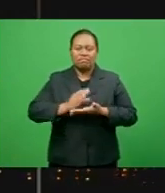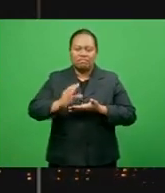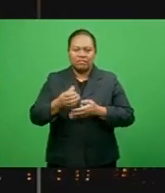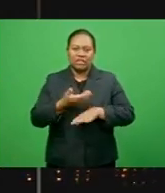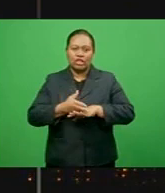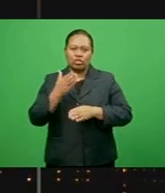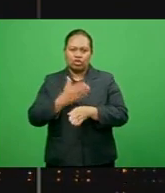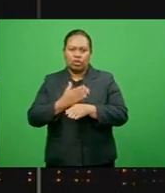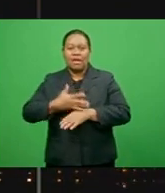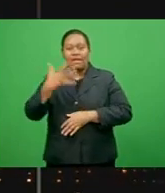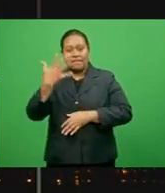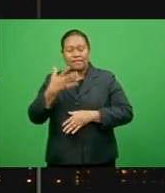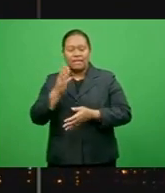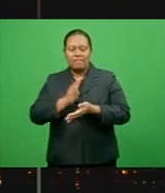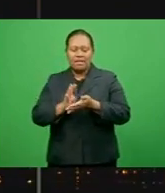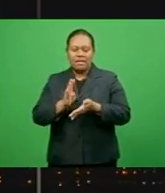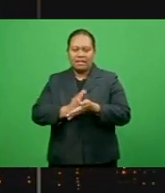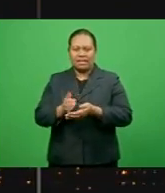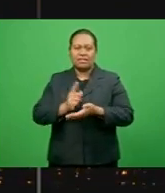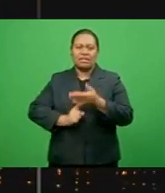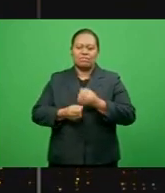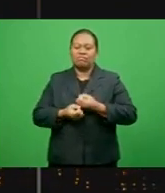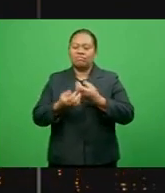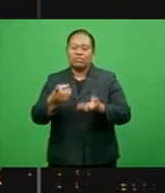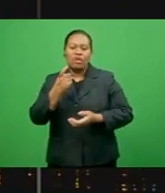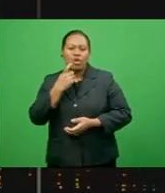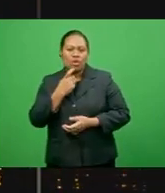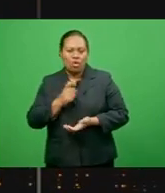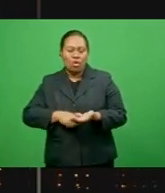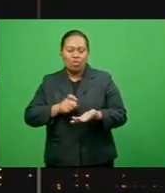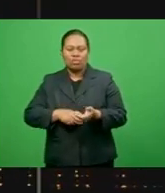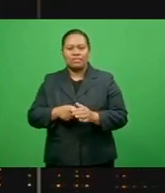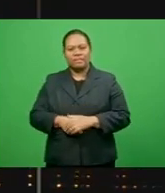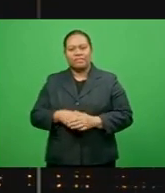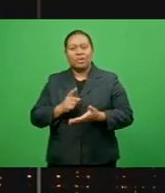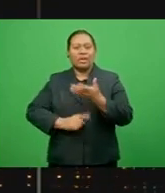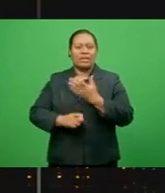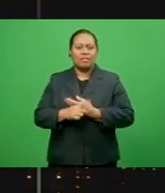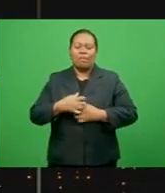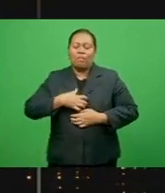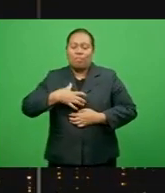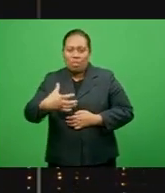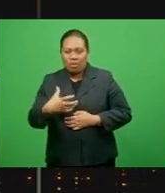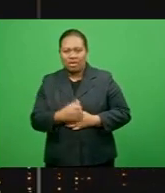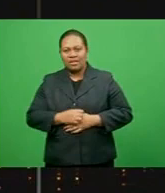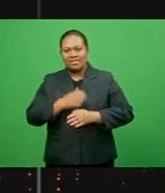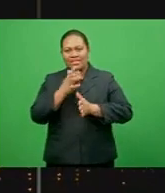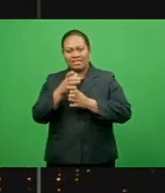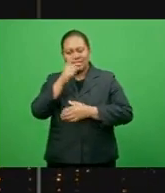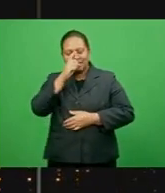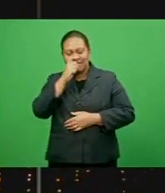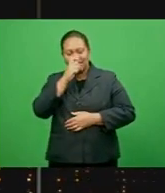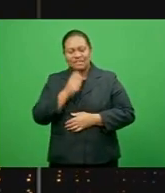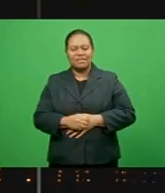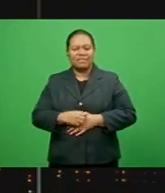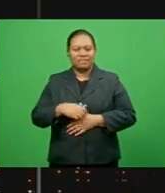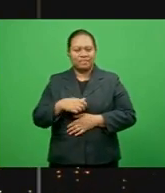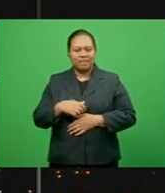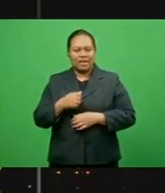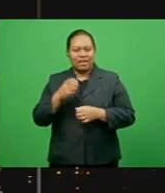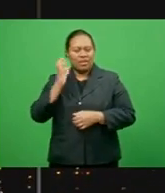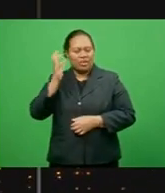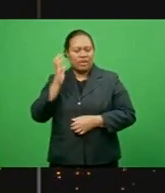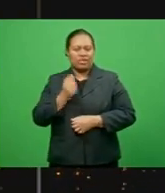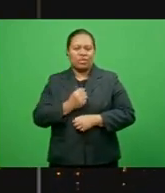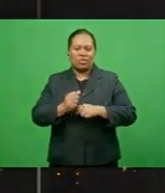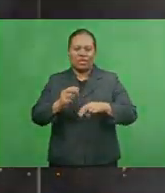$15 million paid out in concessional loans. Now for these stories and others, tune in daily to our sister radio station, Gold FM. Our poll